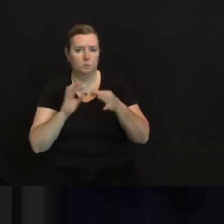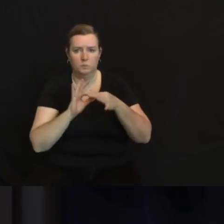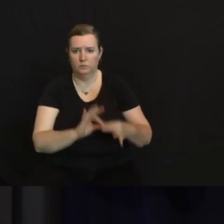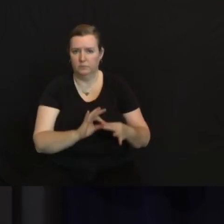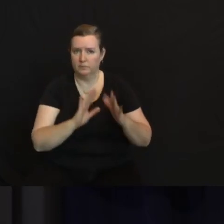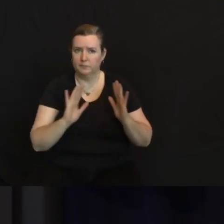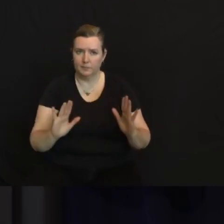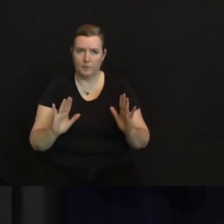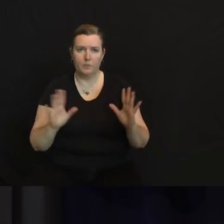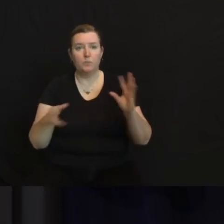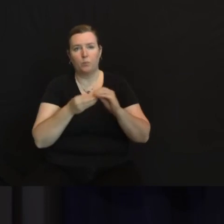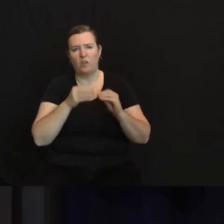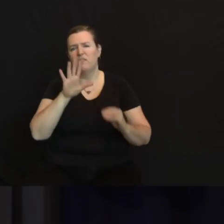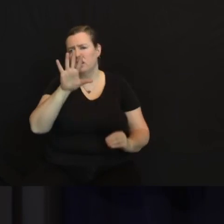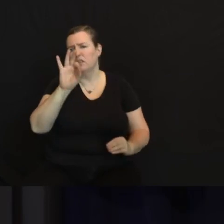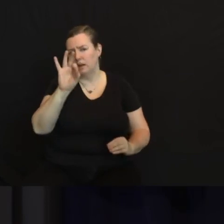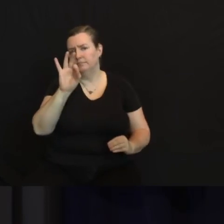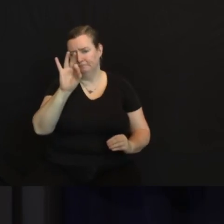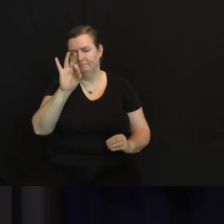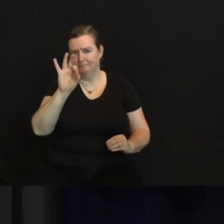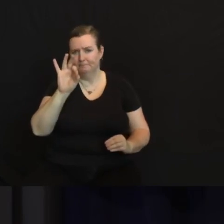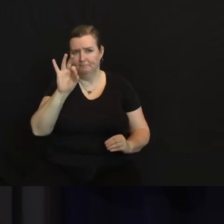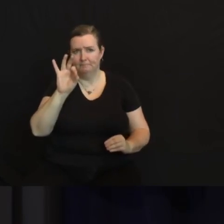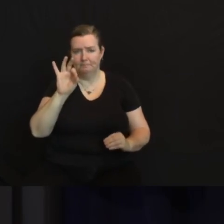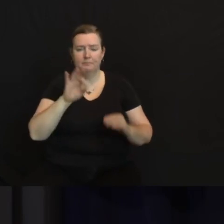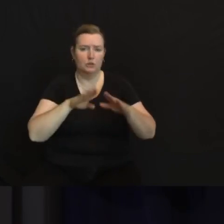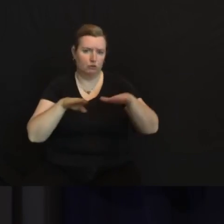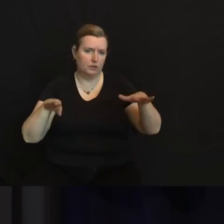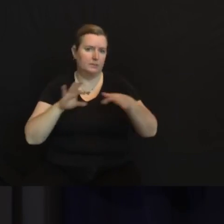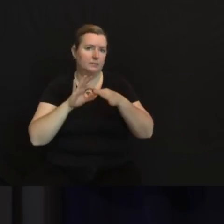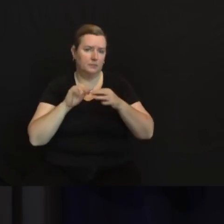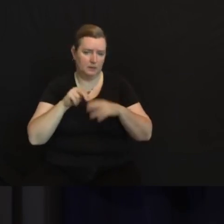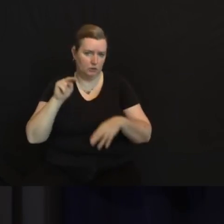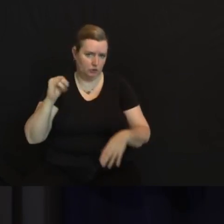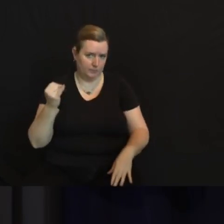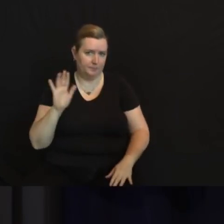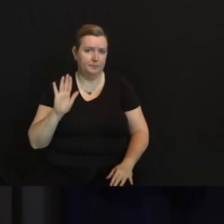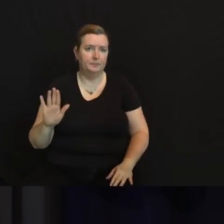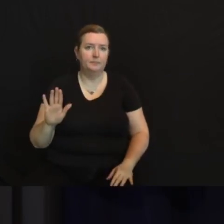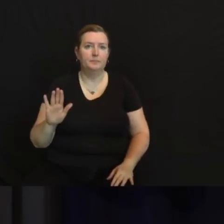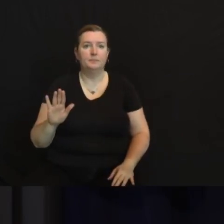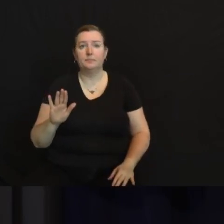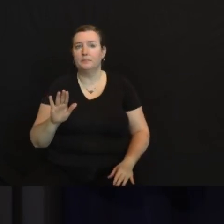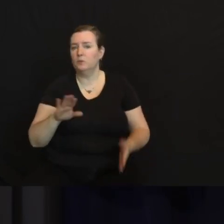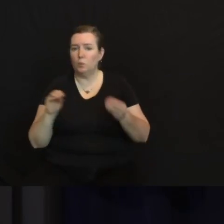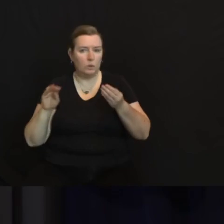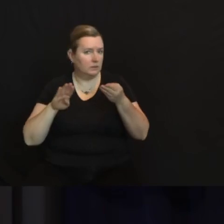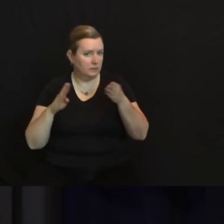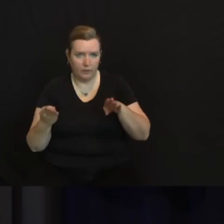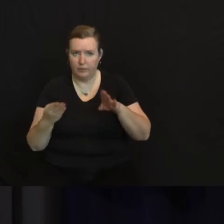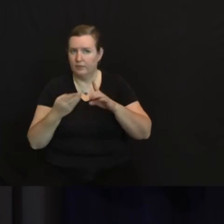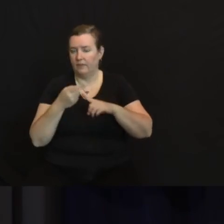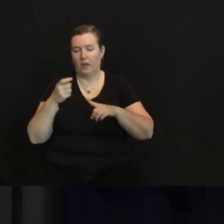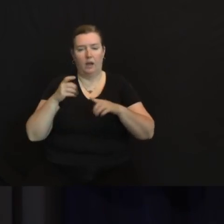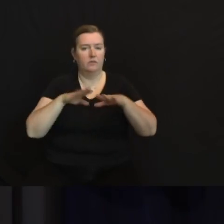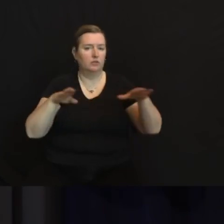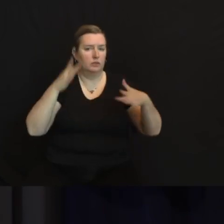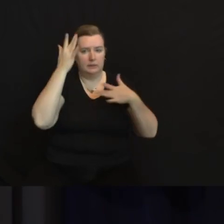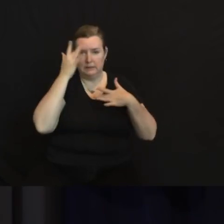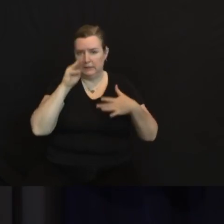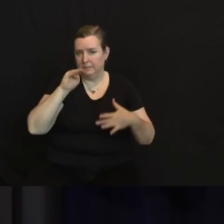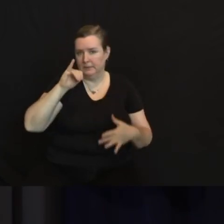of 59 cases in our state. In New Jersey, no deaths have been reported at this time. The ages